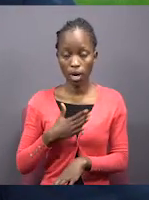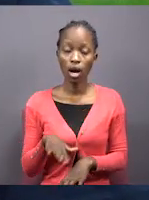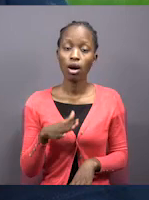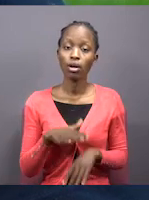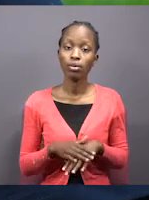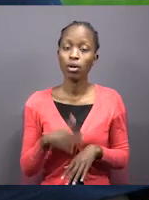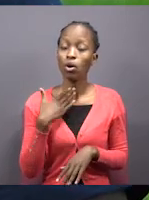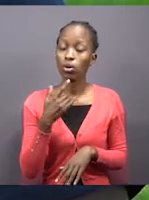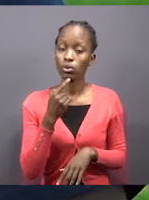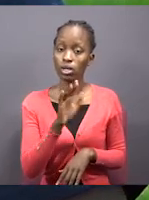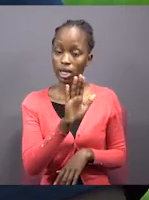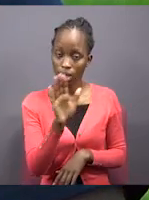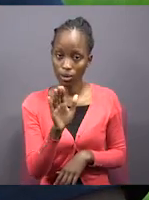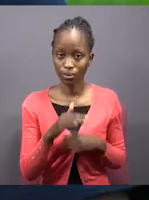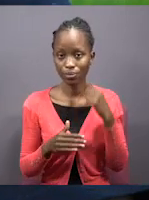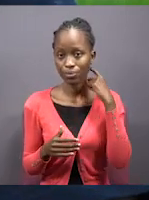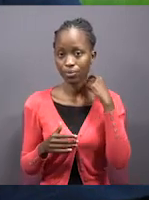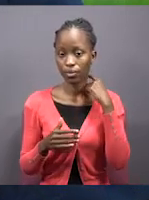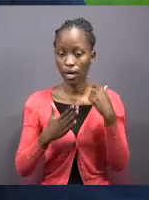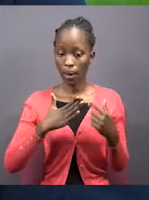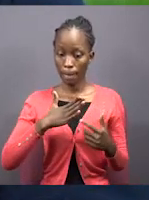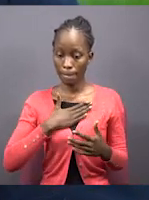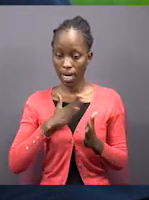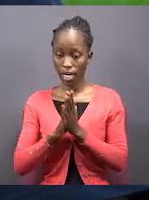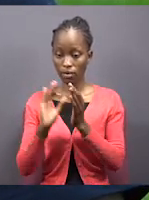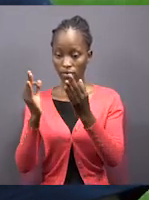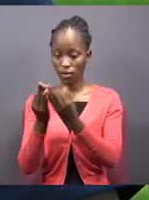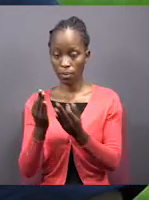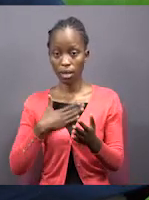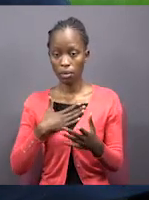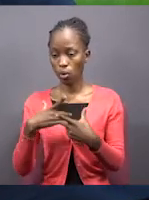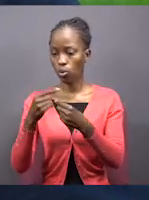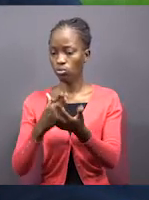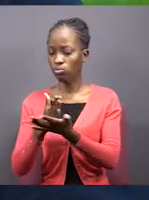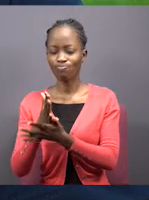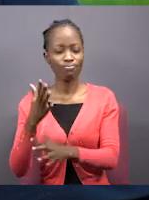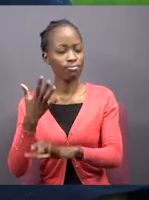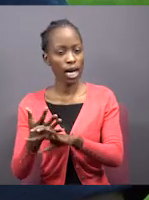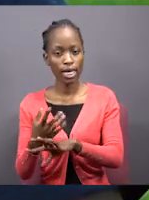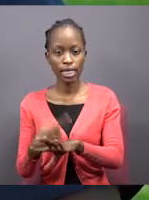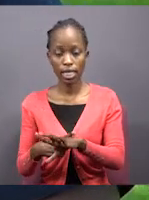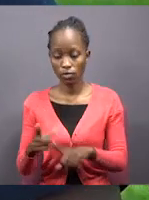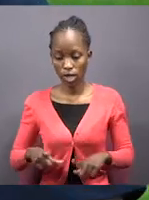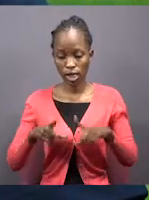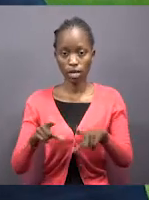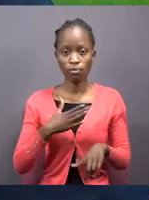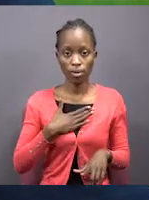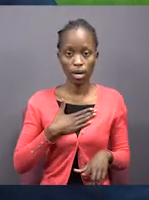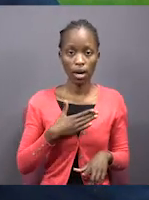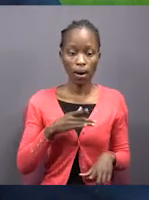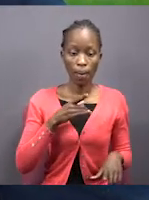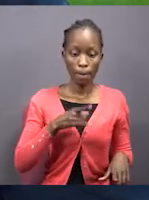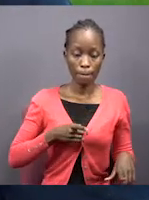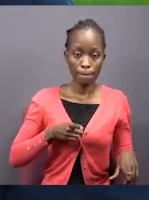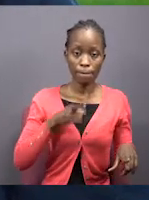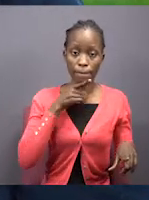my family, we went through the most difficult time of my life. My brother, who is in class 7, was just about to